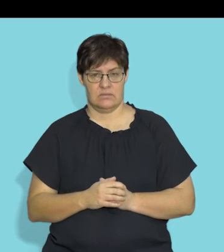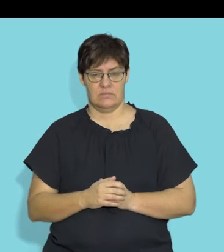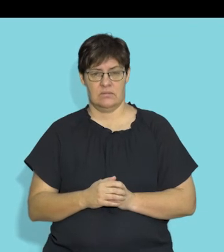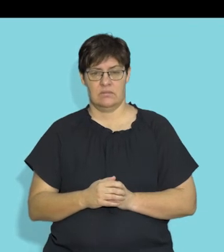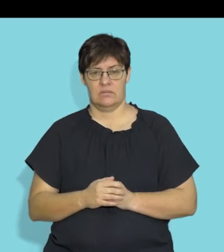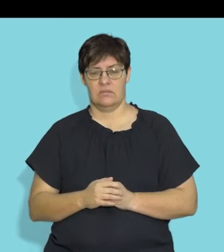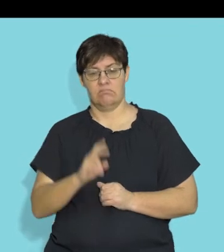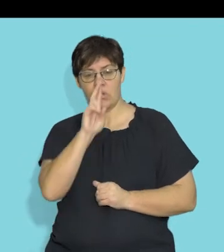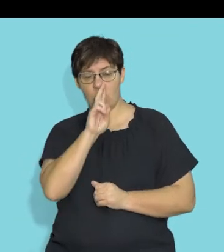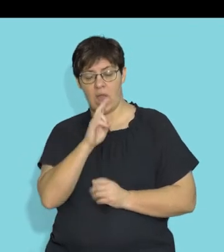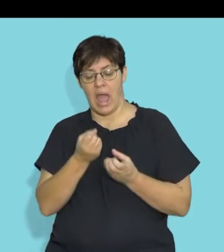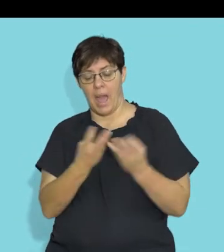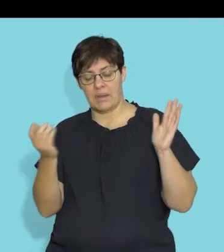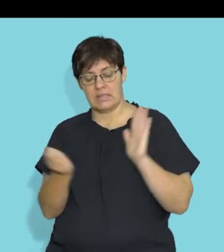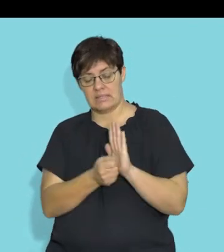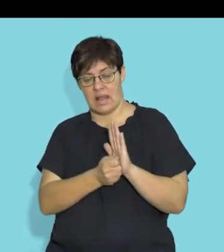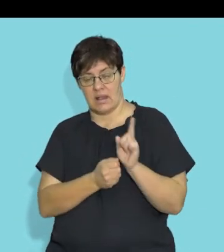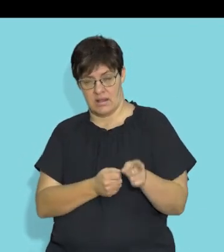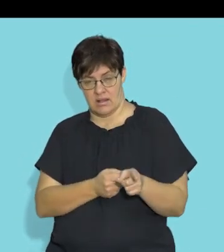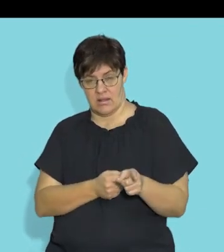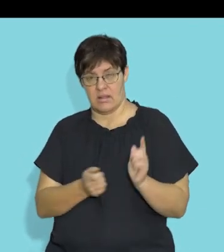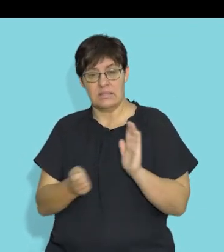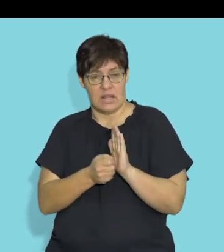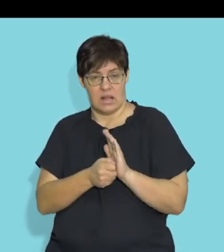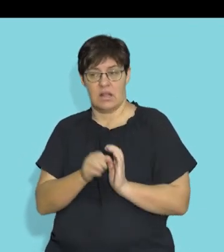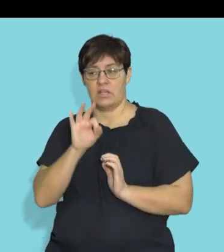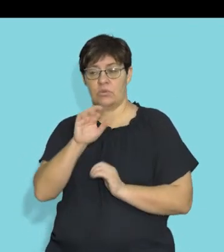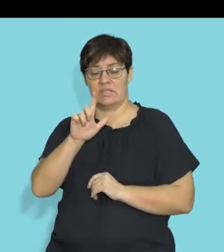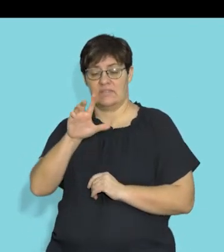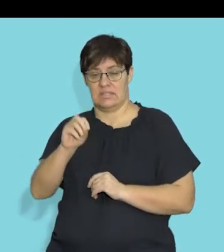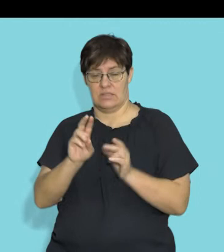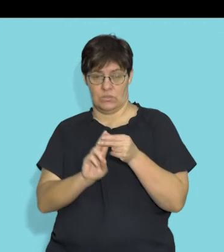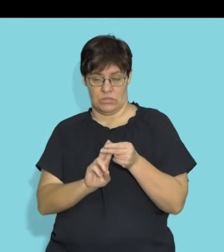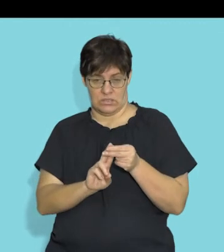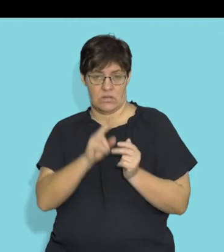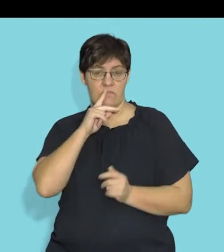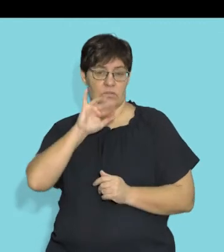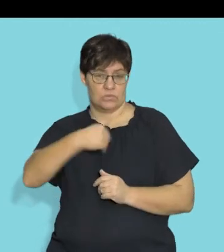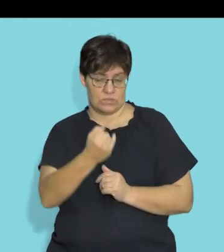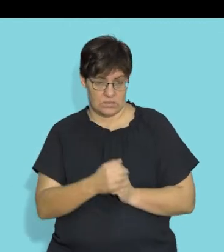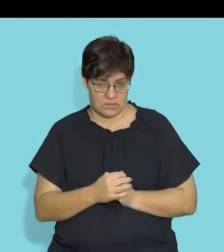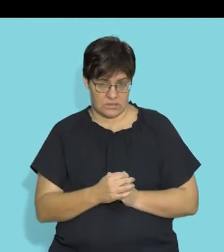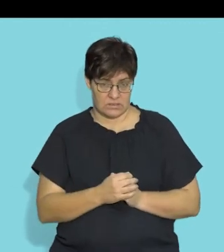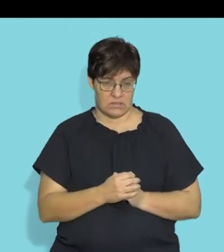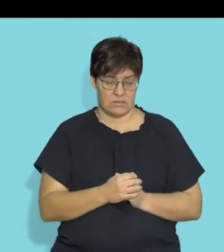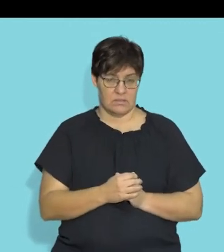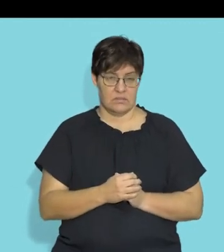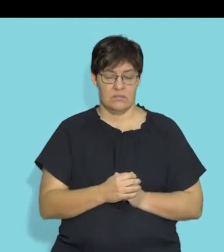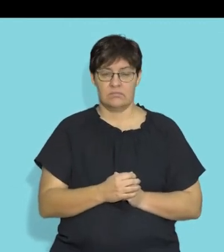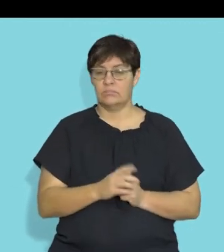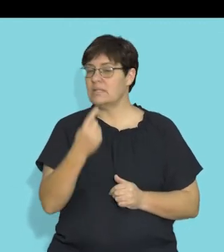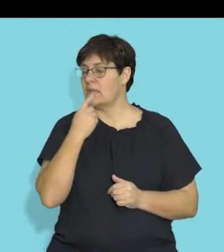words, if you're looking at your units sold, you sold 370 units of the juice,